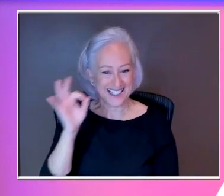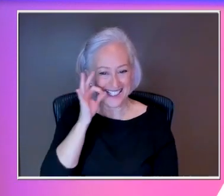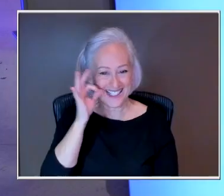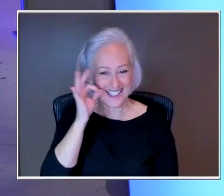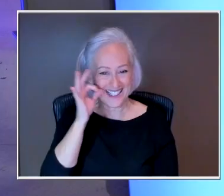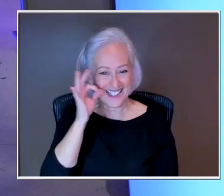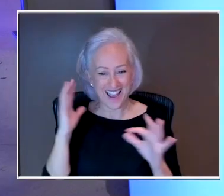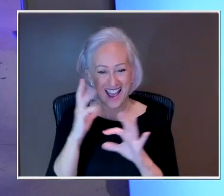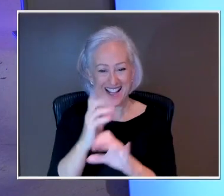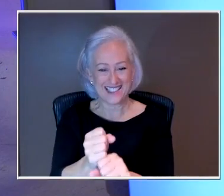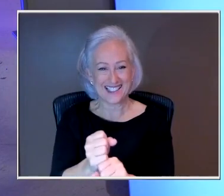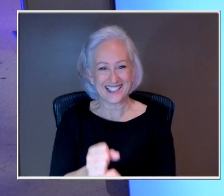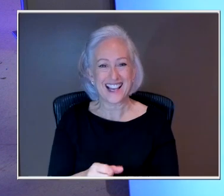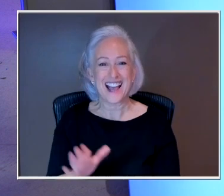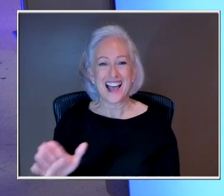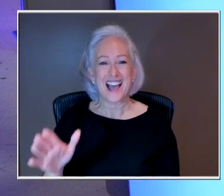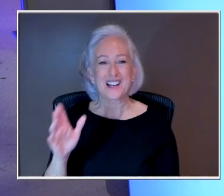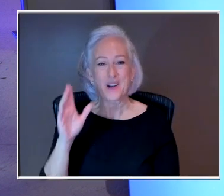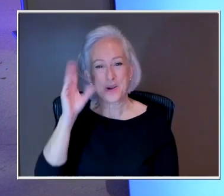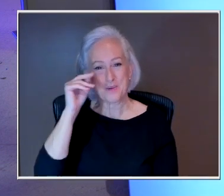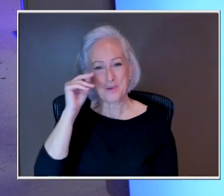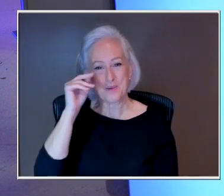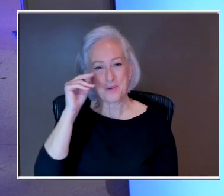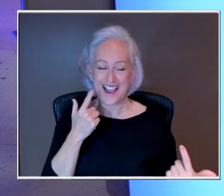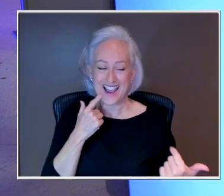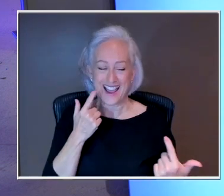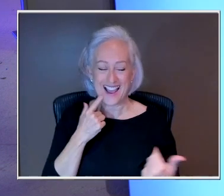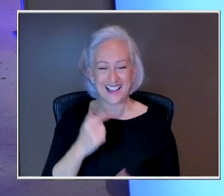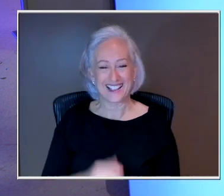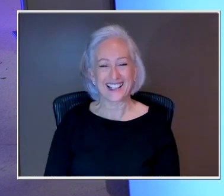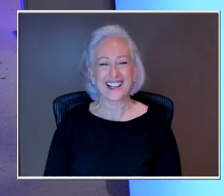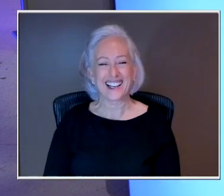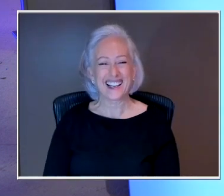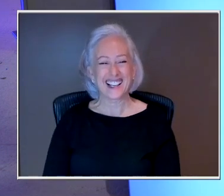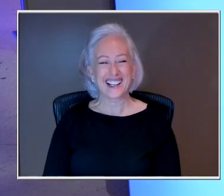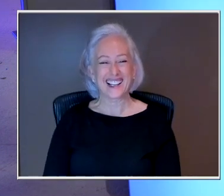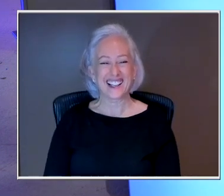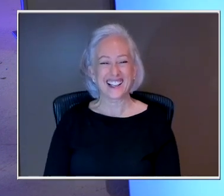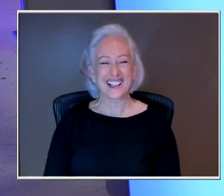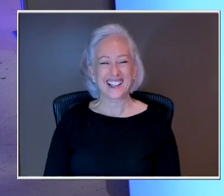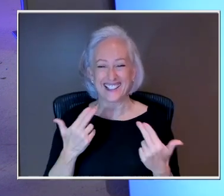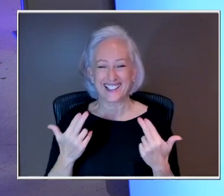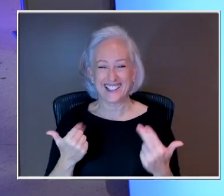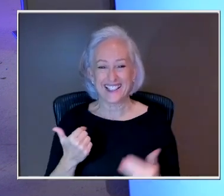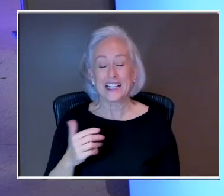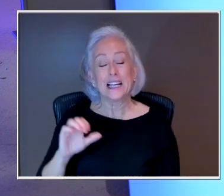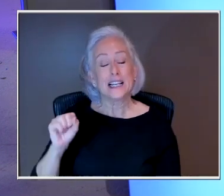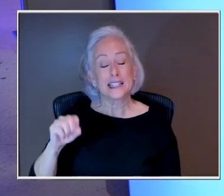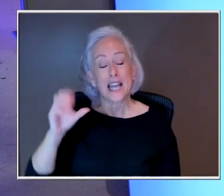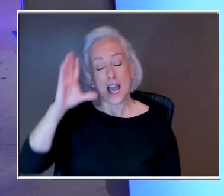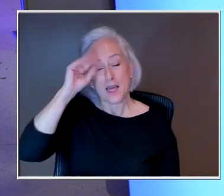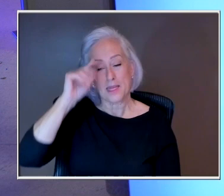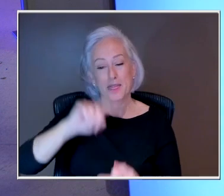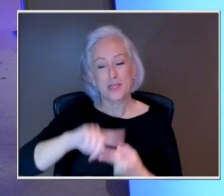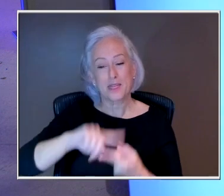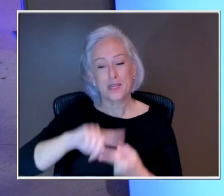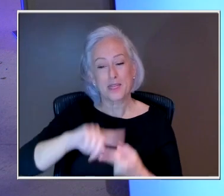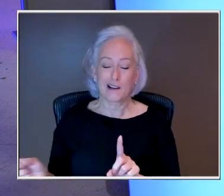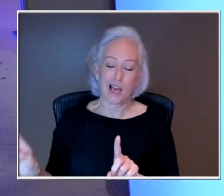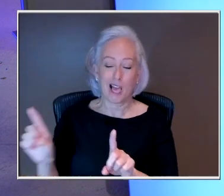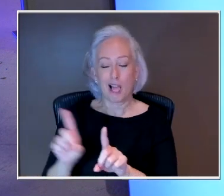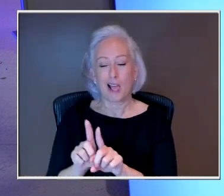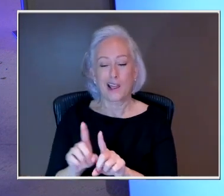boyfriend. Taylor Swift and her boefriend. Yeah, the boyfriend is just, you know, comes with the territory. He's all right